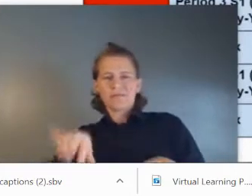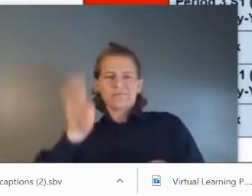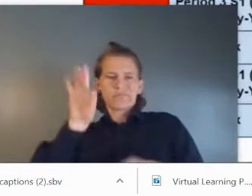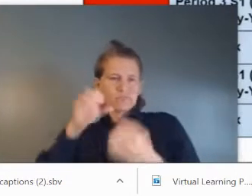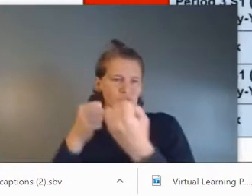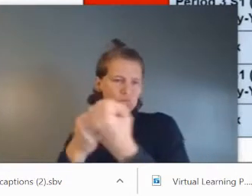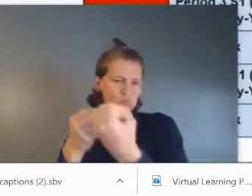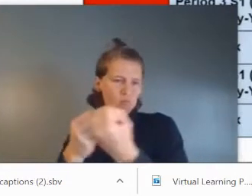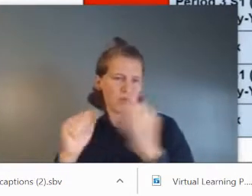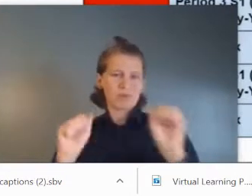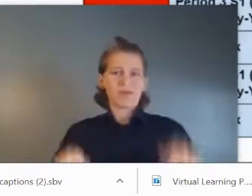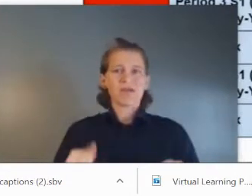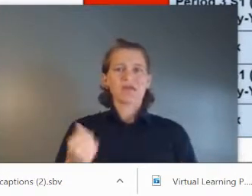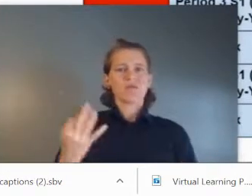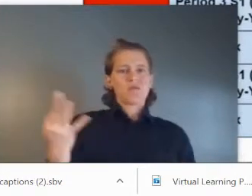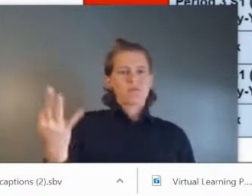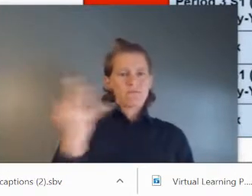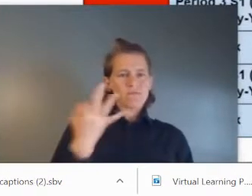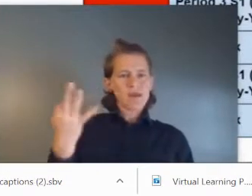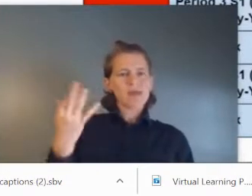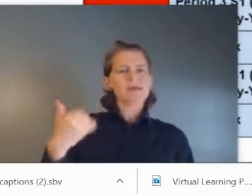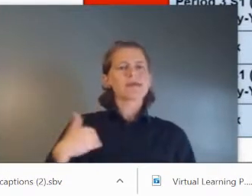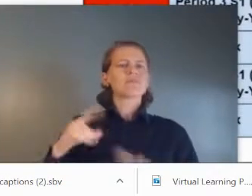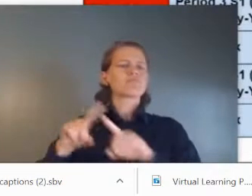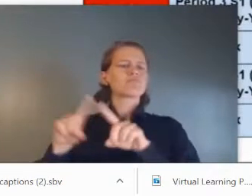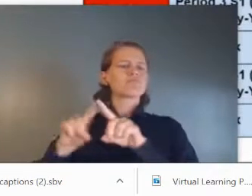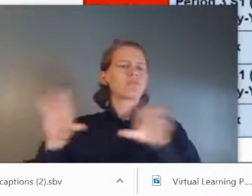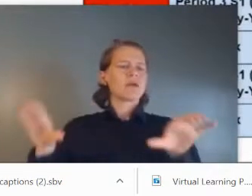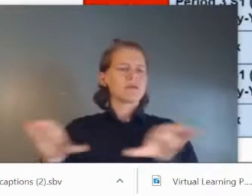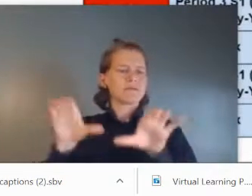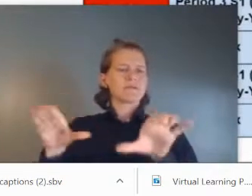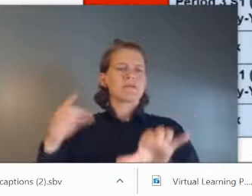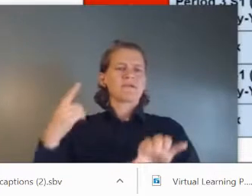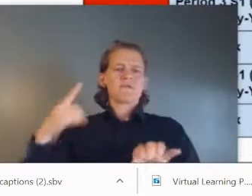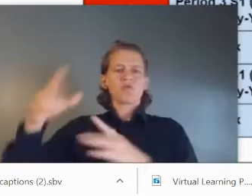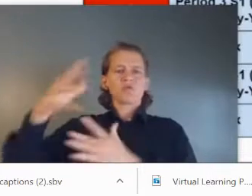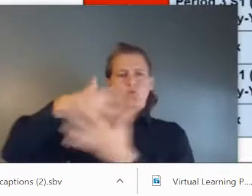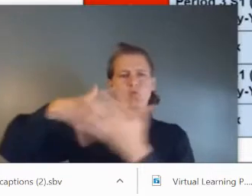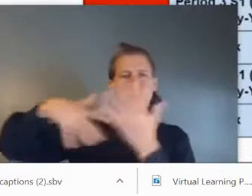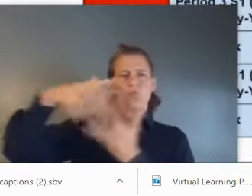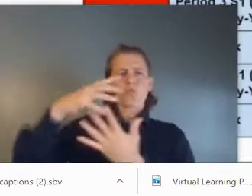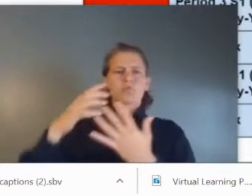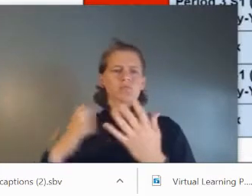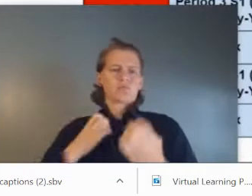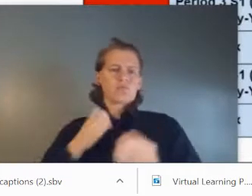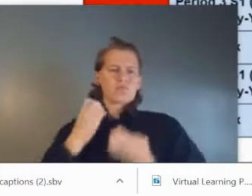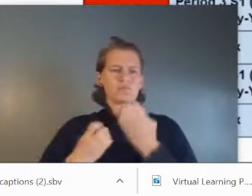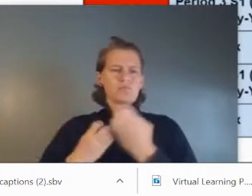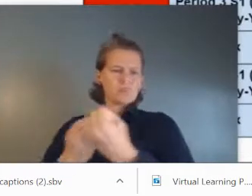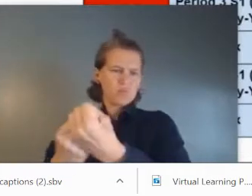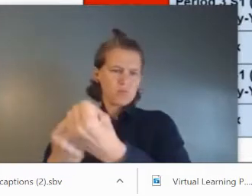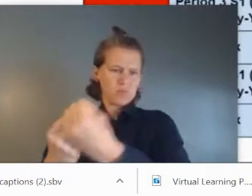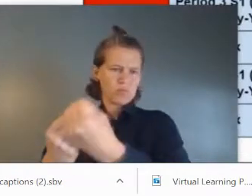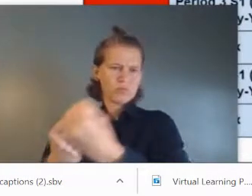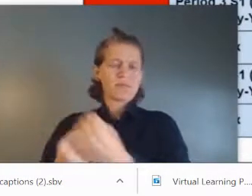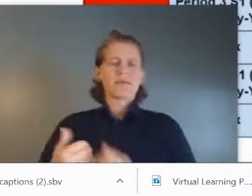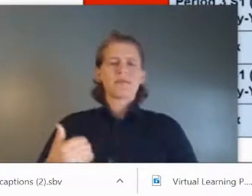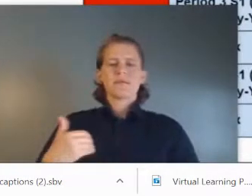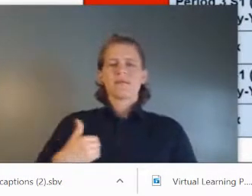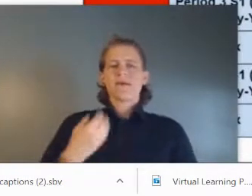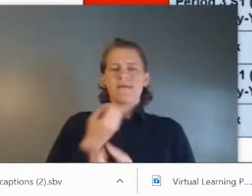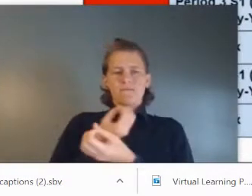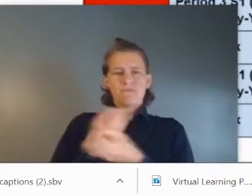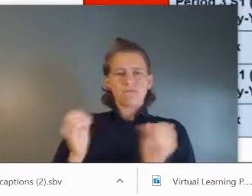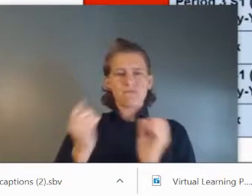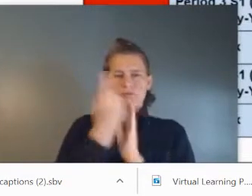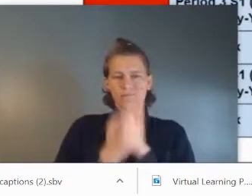emotionally. An advisory and SOAR period will occur from 9 to 10. Intervention, enrichment, and office hour periods will